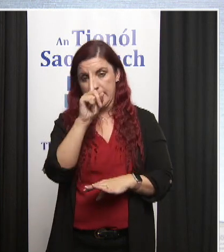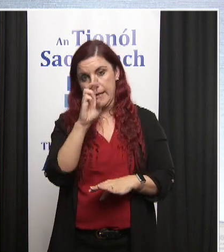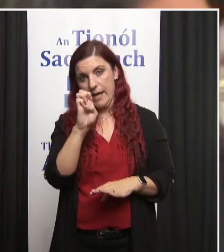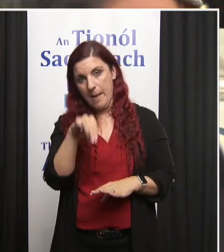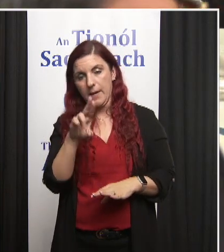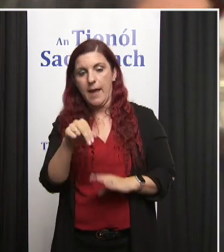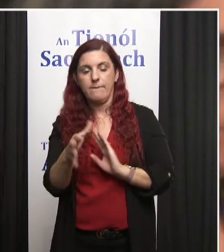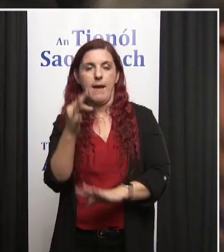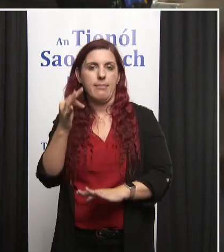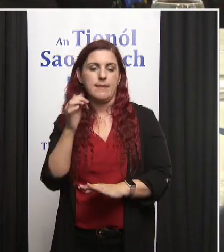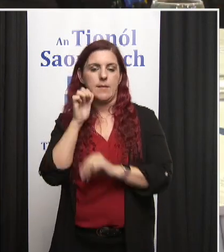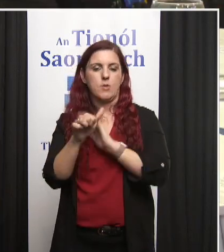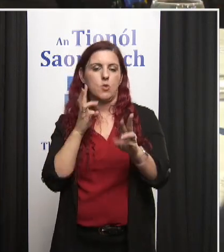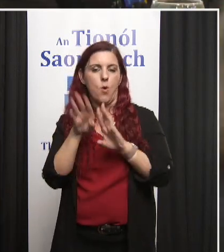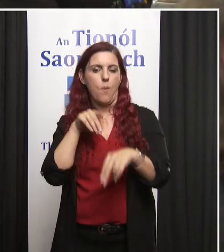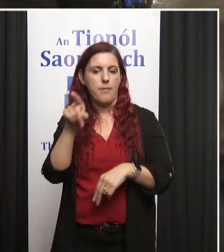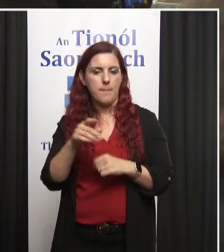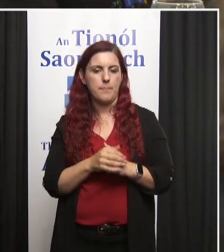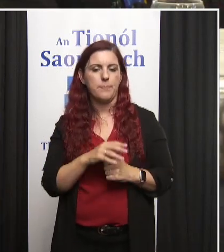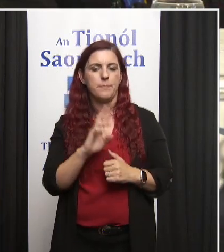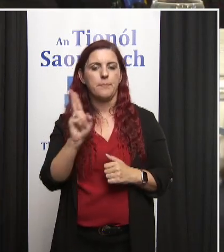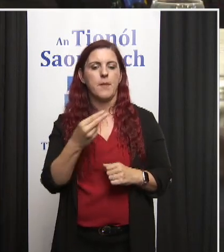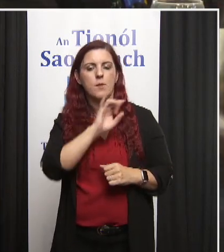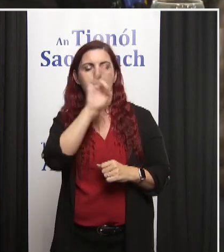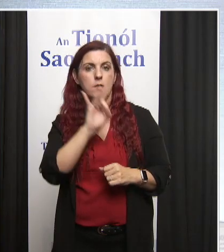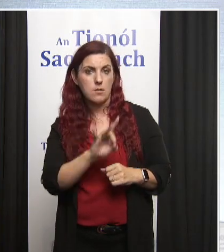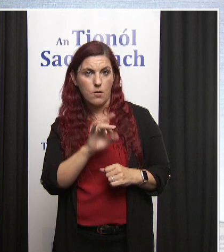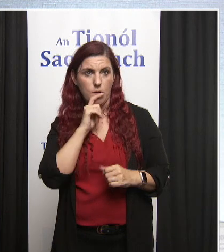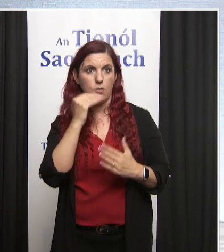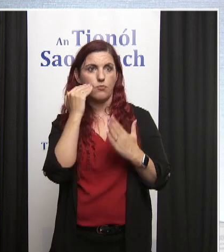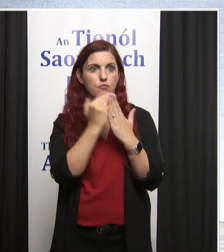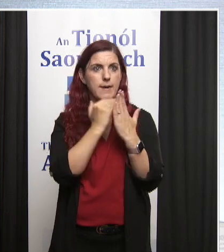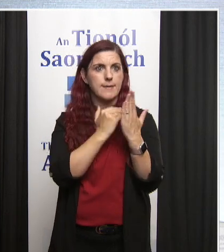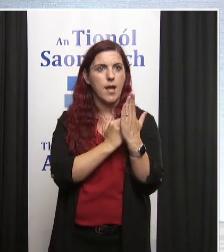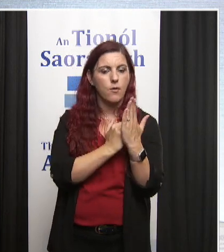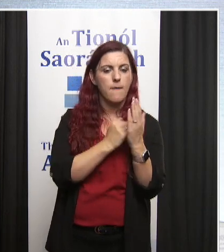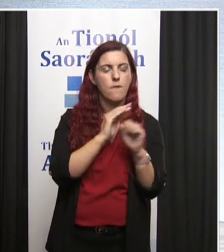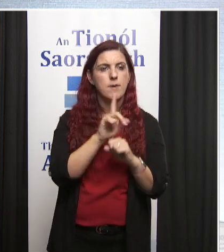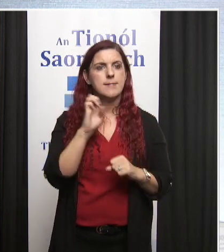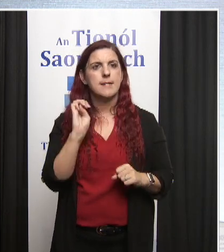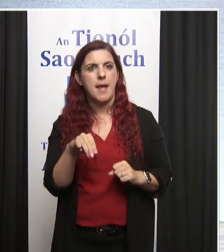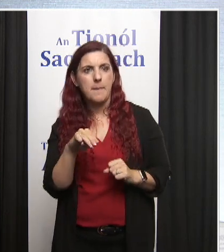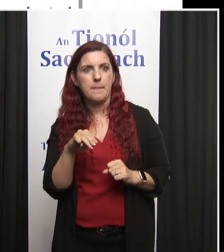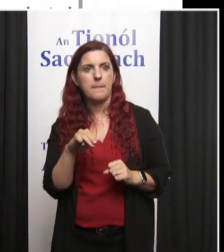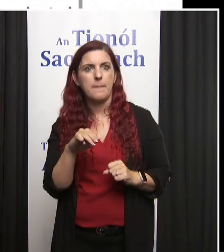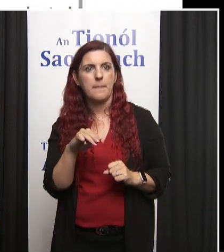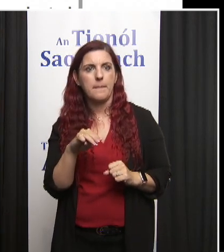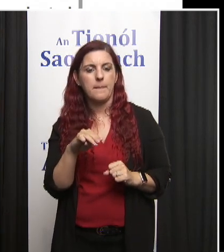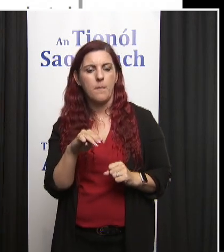pool. The next question then, should the criteria for being a directly elected Mayor candidate